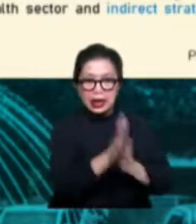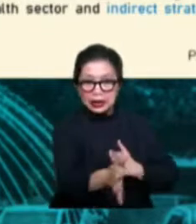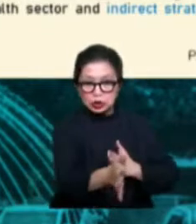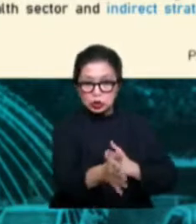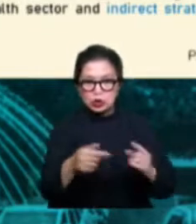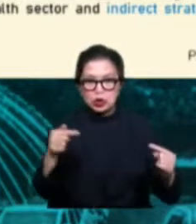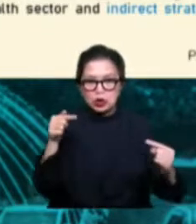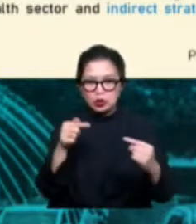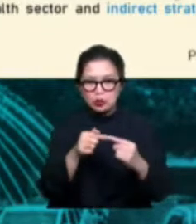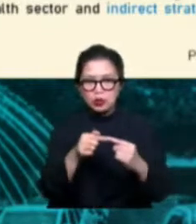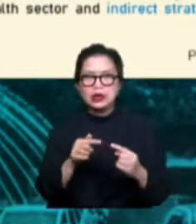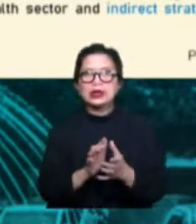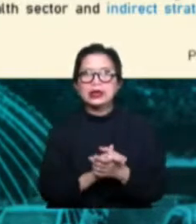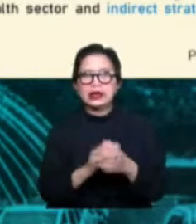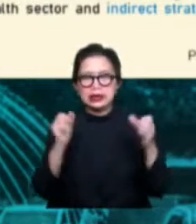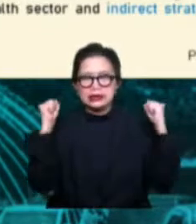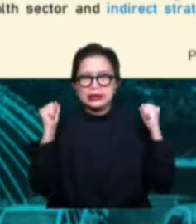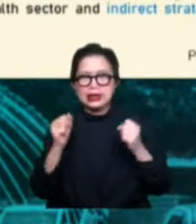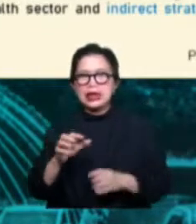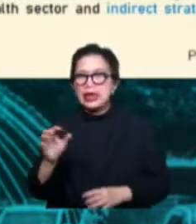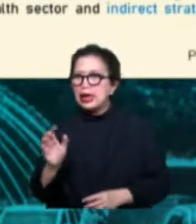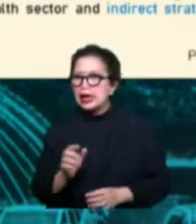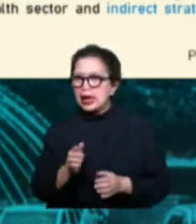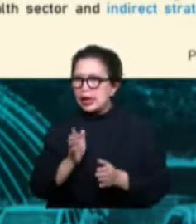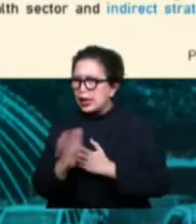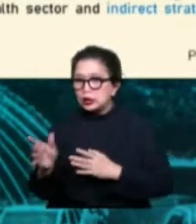related to other sectors that support urban public health.